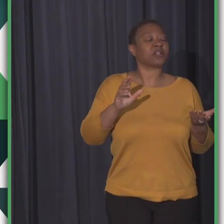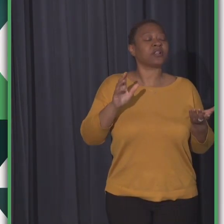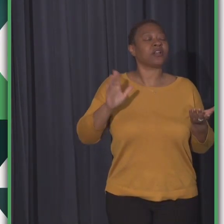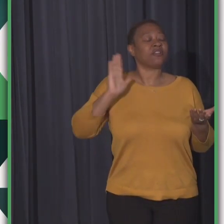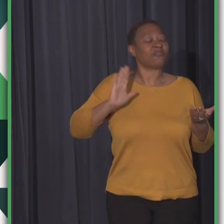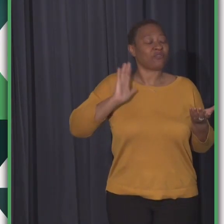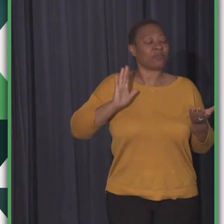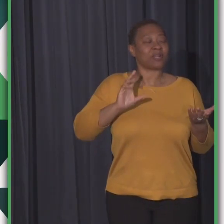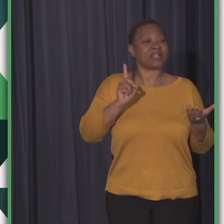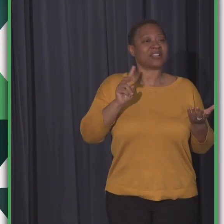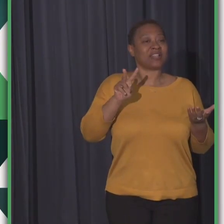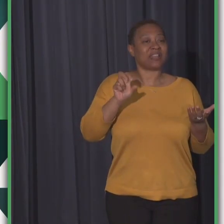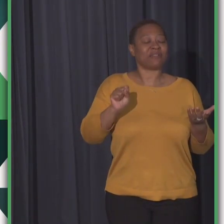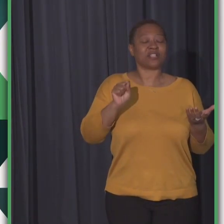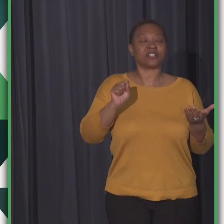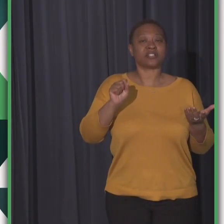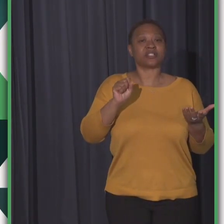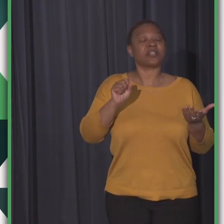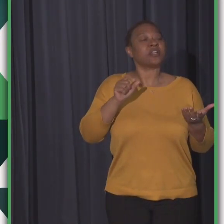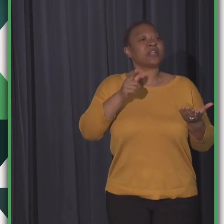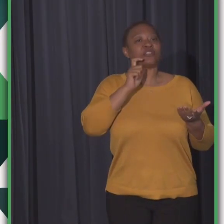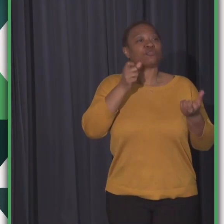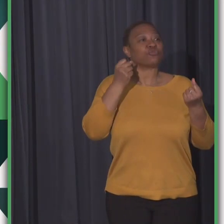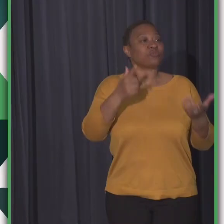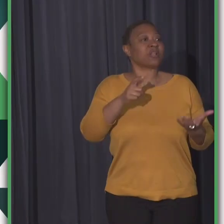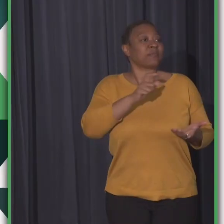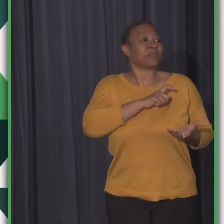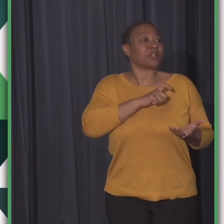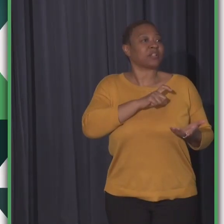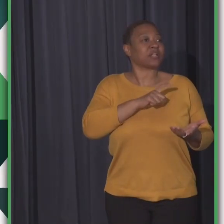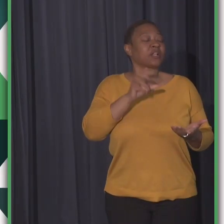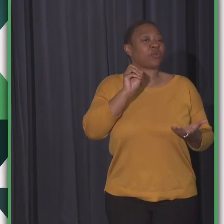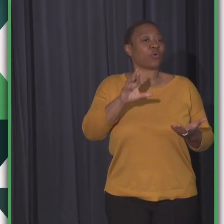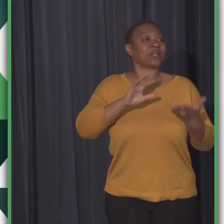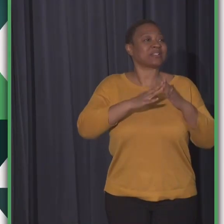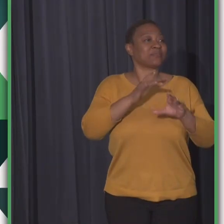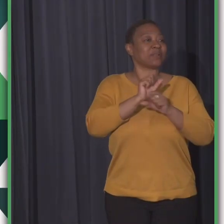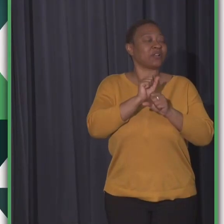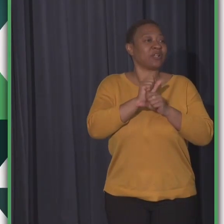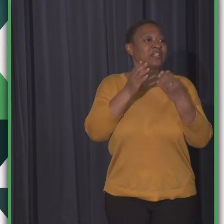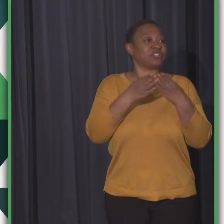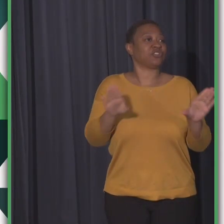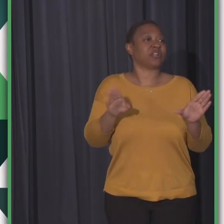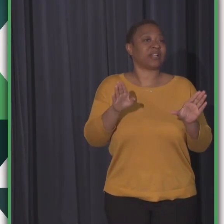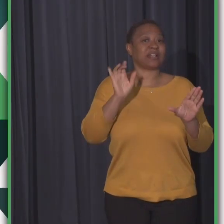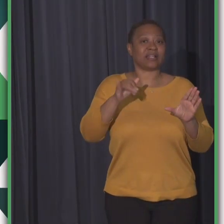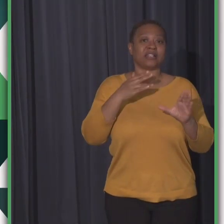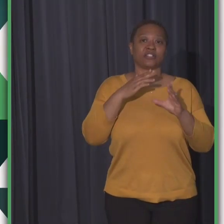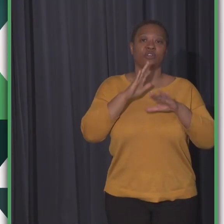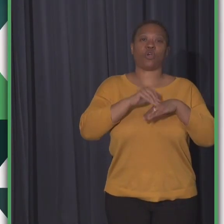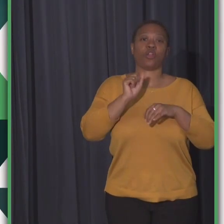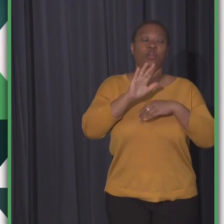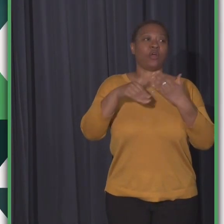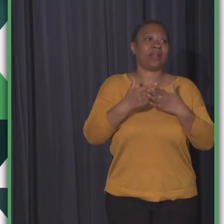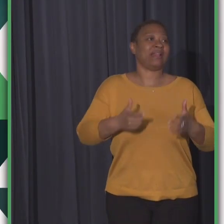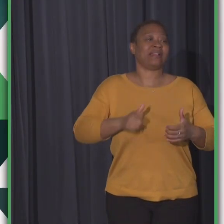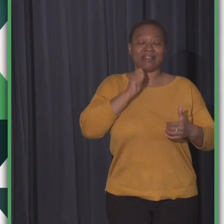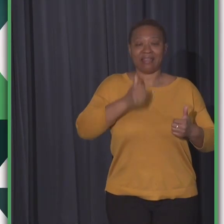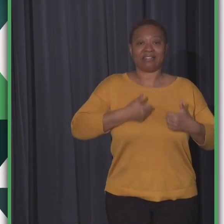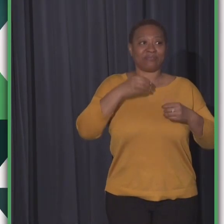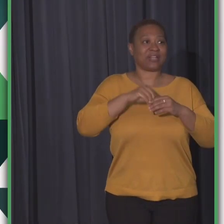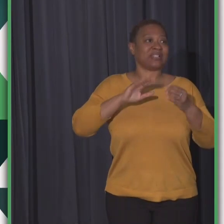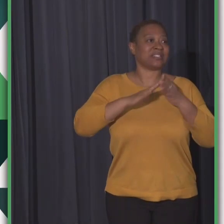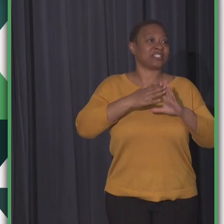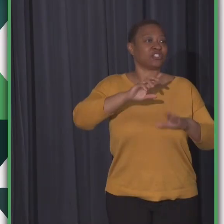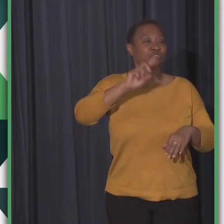Commissioner Davis. There are too many people or too many police officers or city employees in general, let's just call it all, living outside of the city